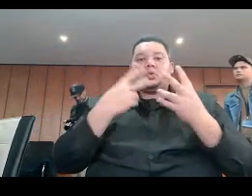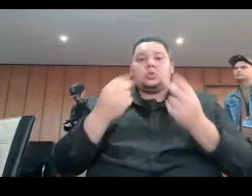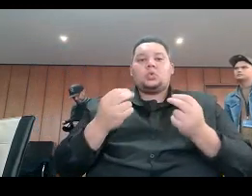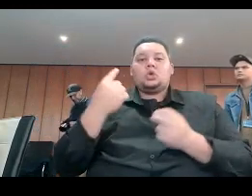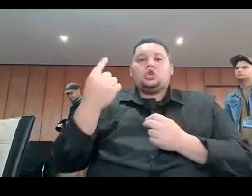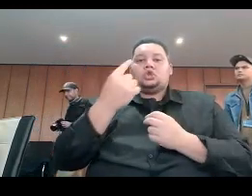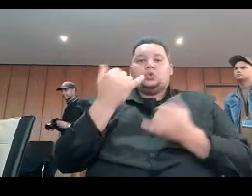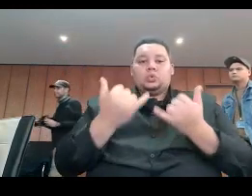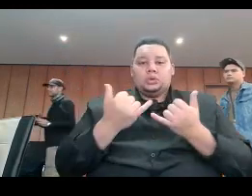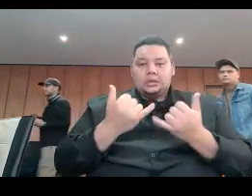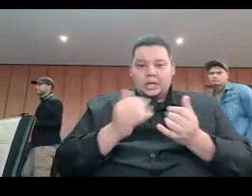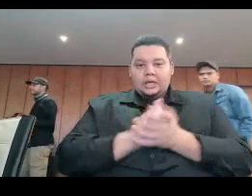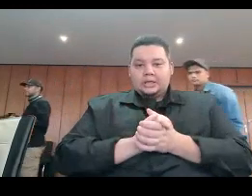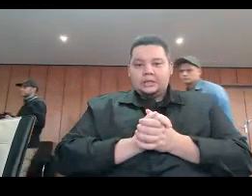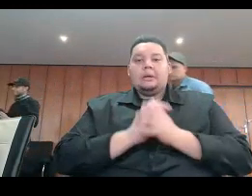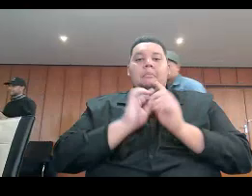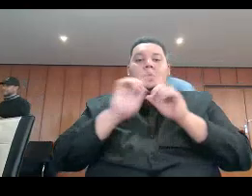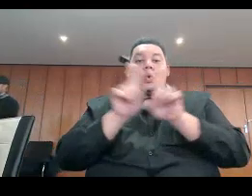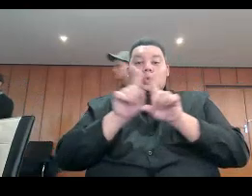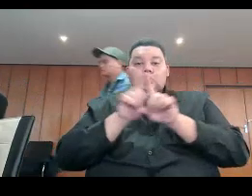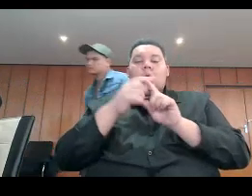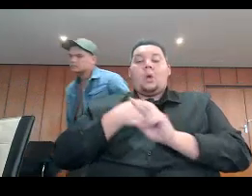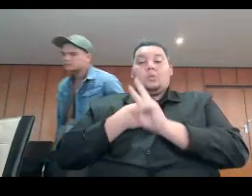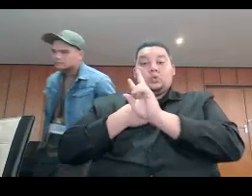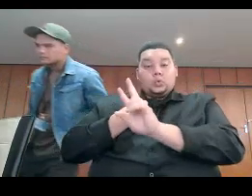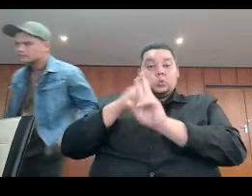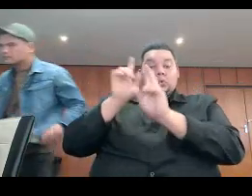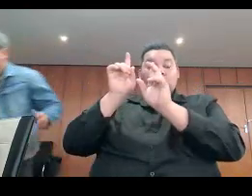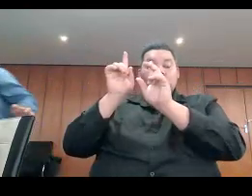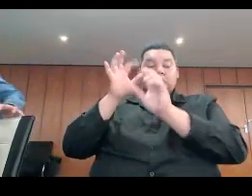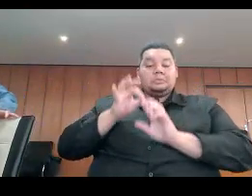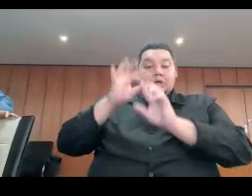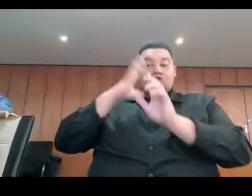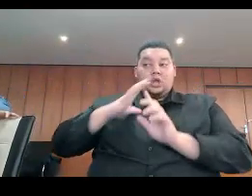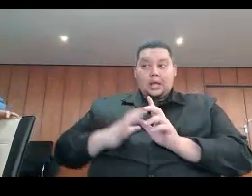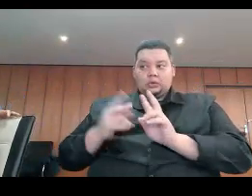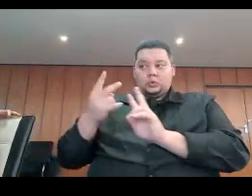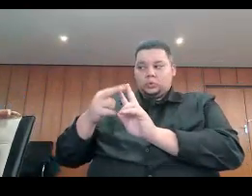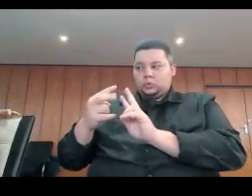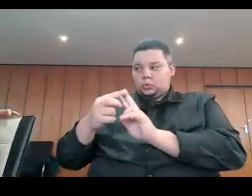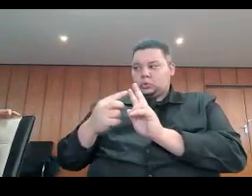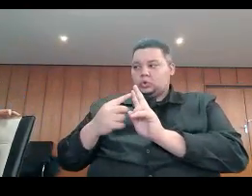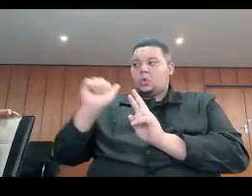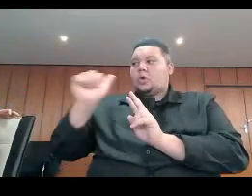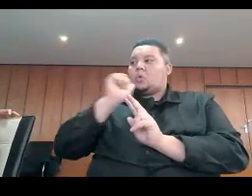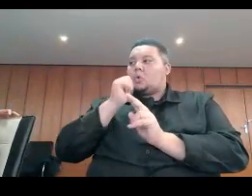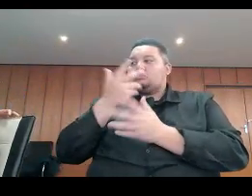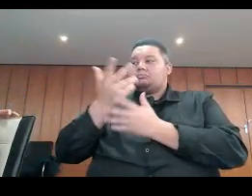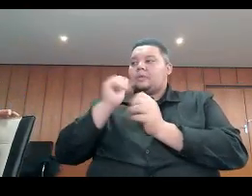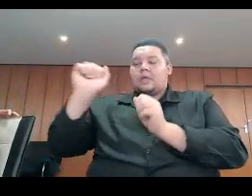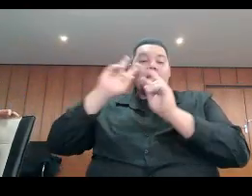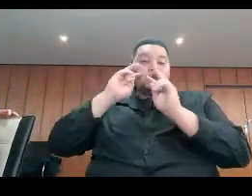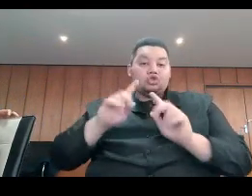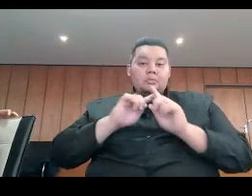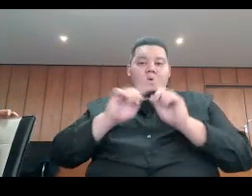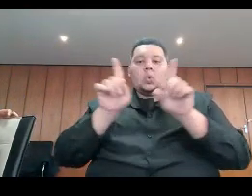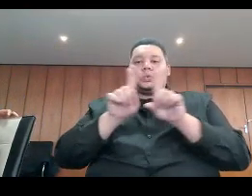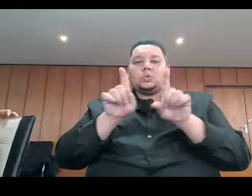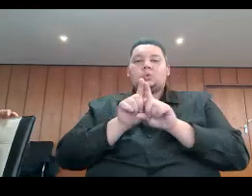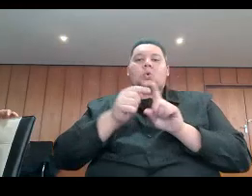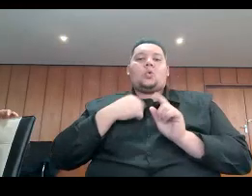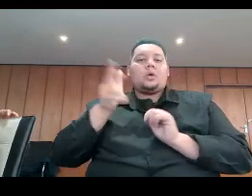everybody here, but that's also what our two special guests represent. So they're going to talk to us not only about their research, but also we'll